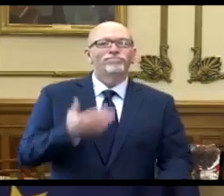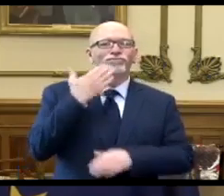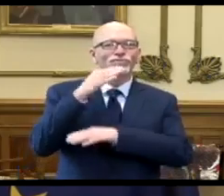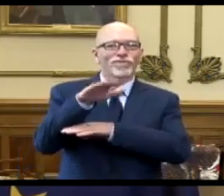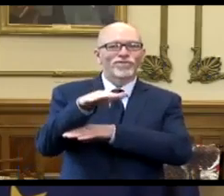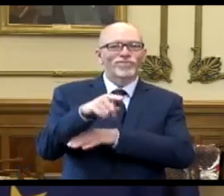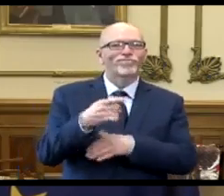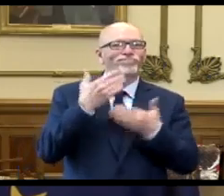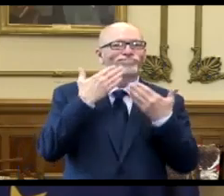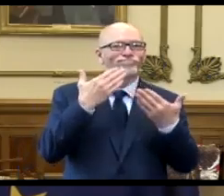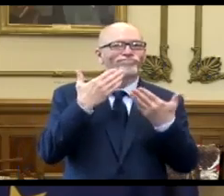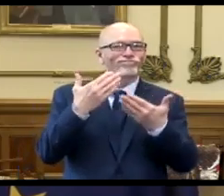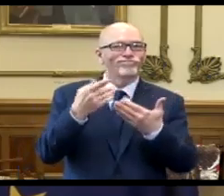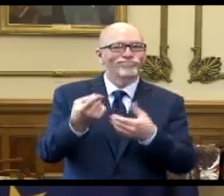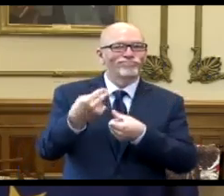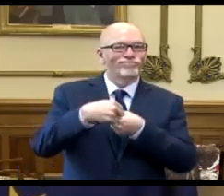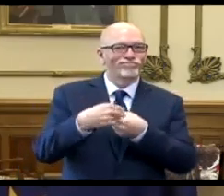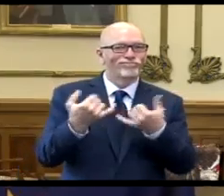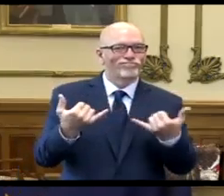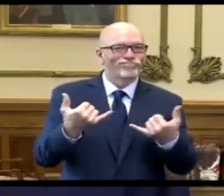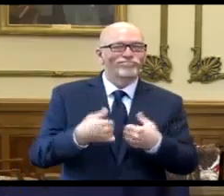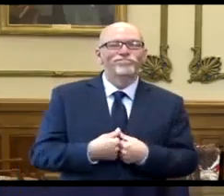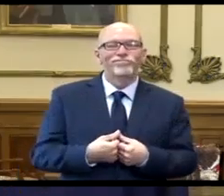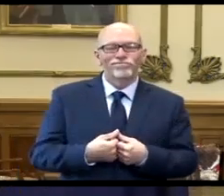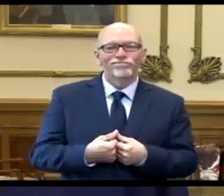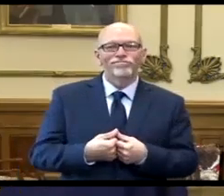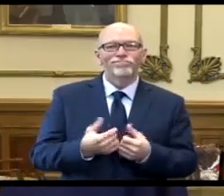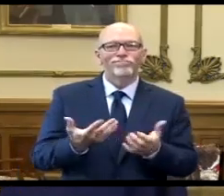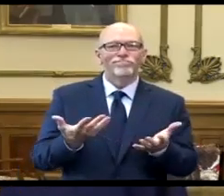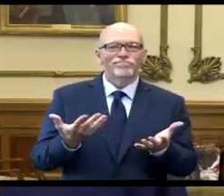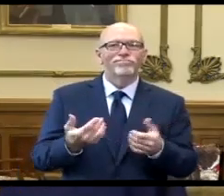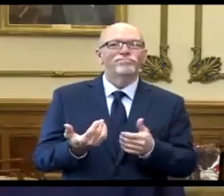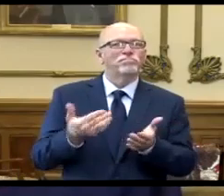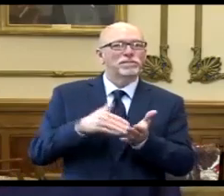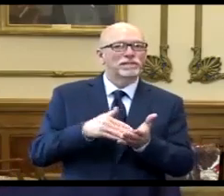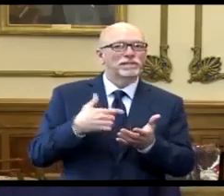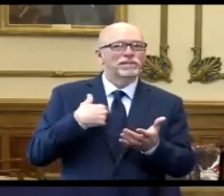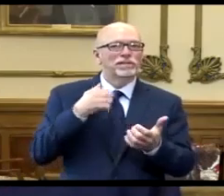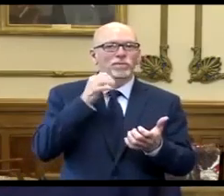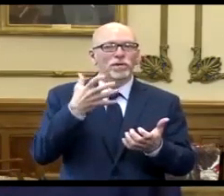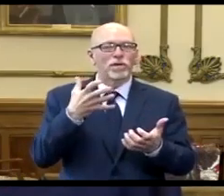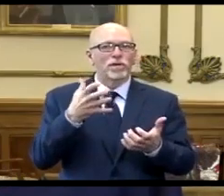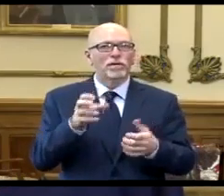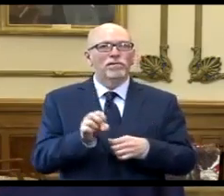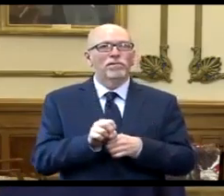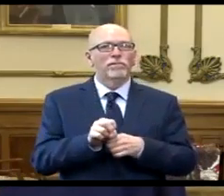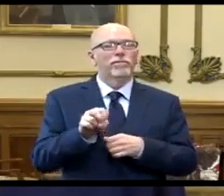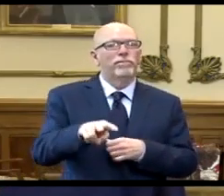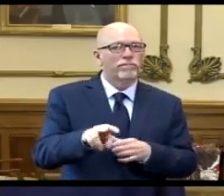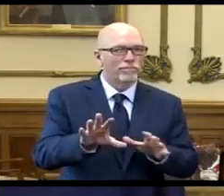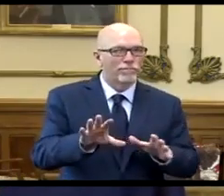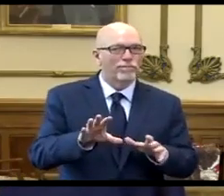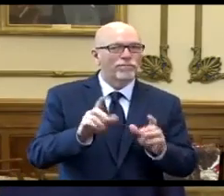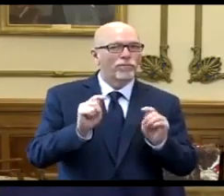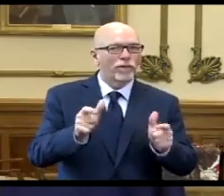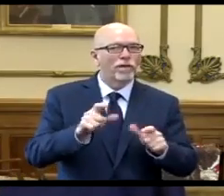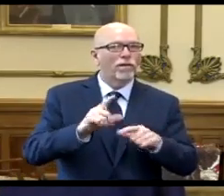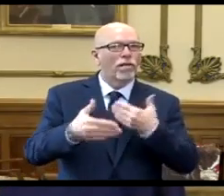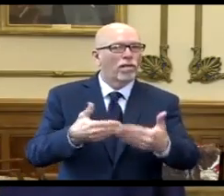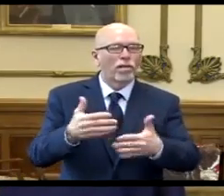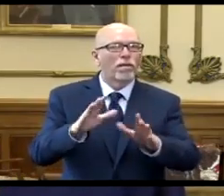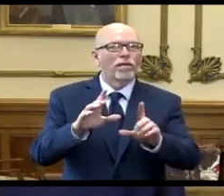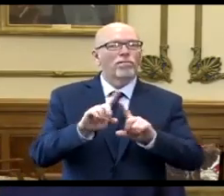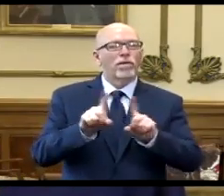Good afternoon. Thank you for joining us, I hope, again. I don't want to get ahead of myself too quickly,